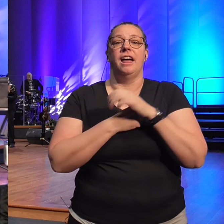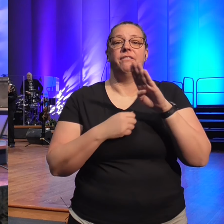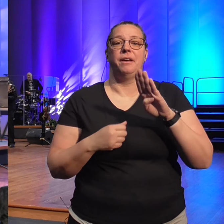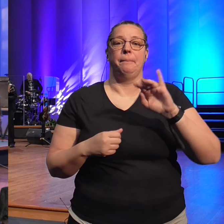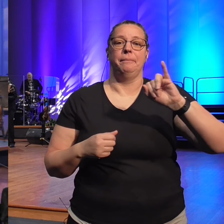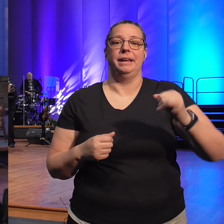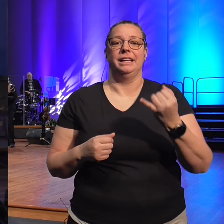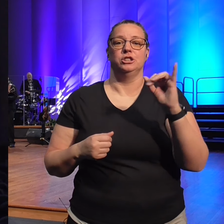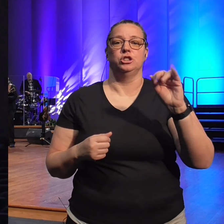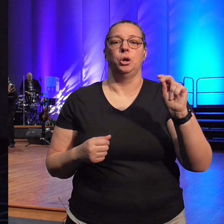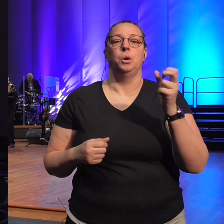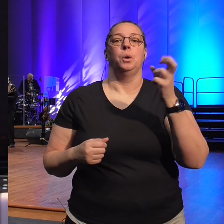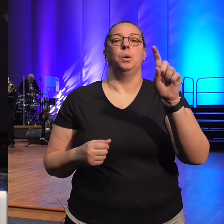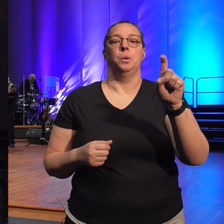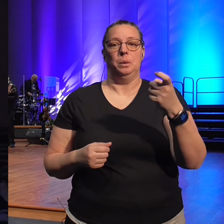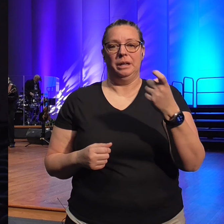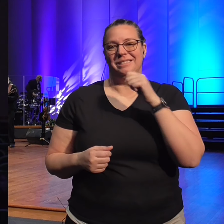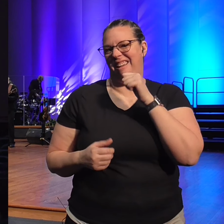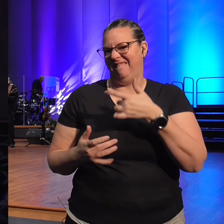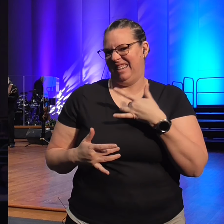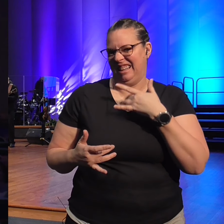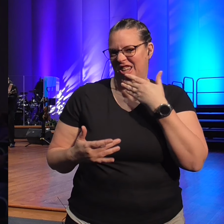feeling well today, too.